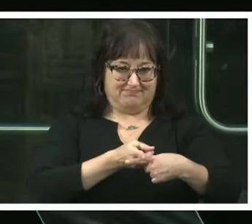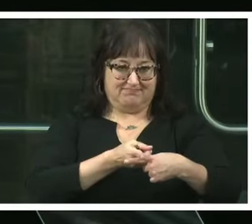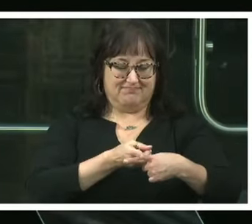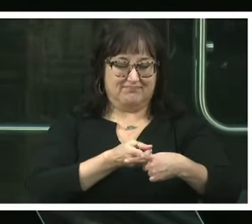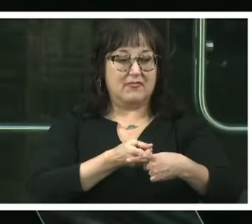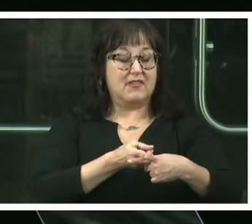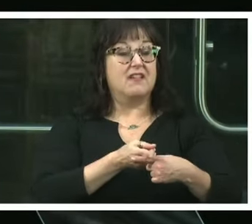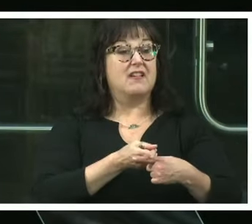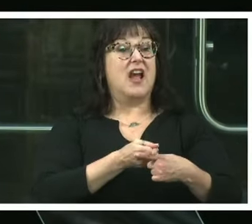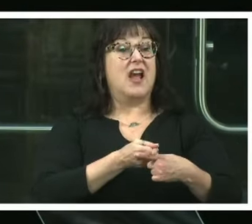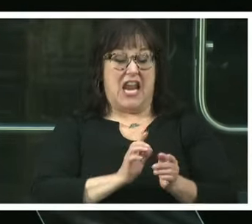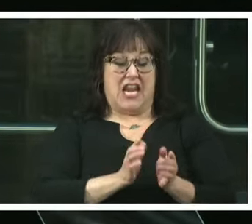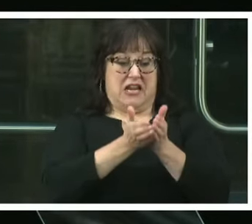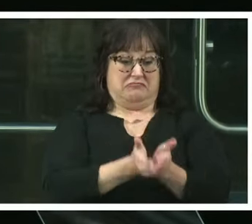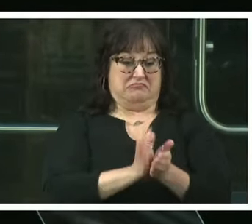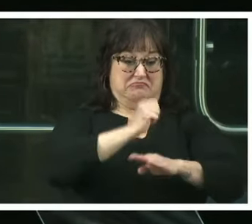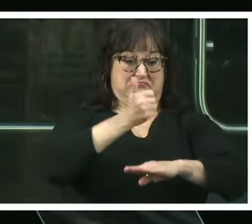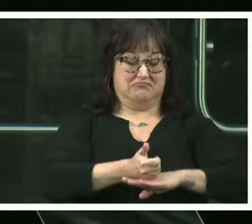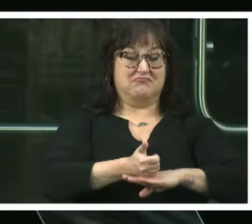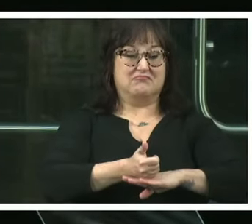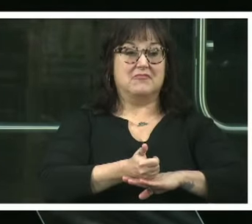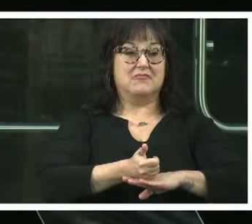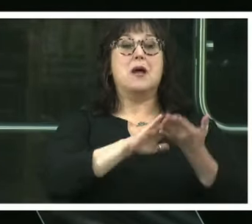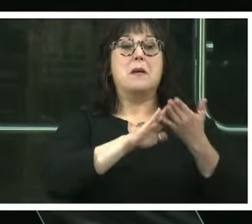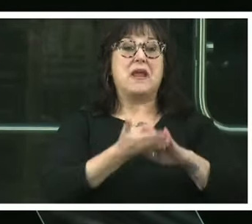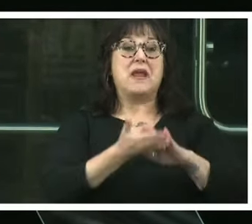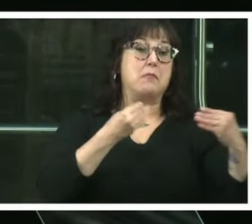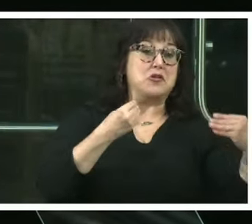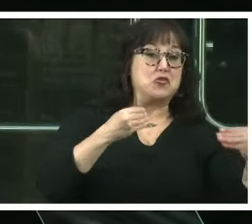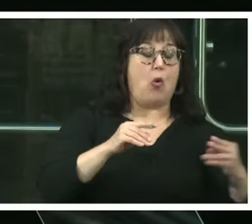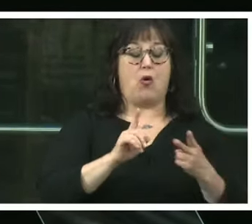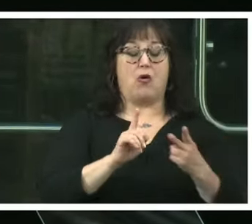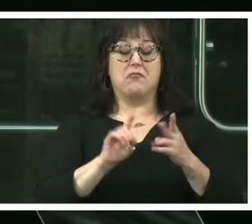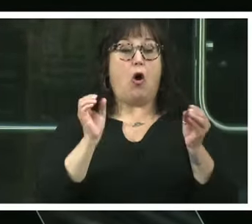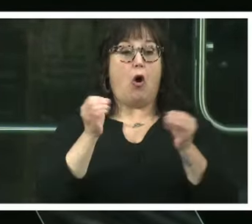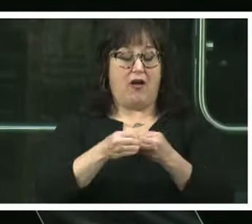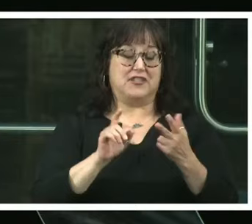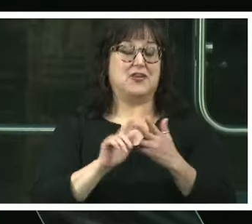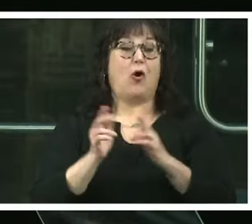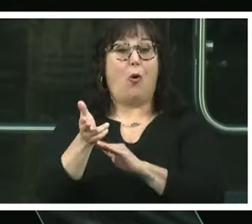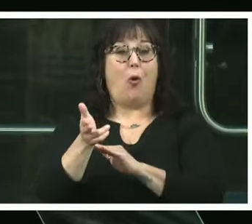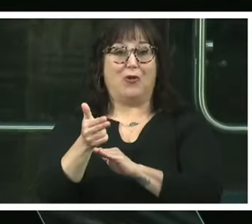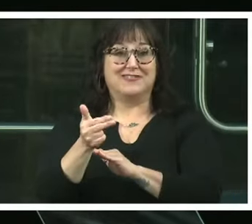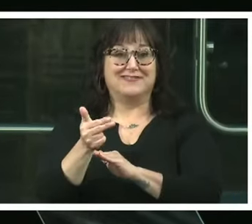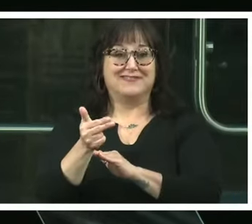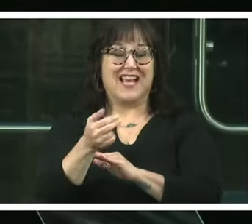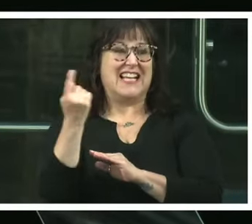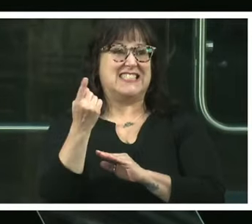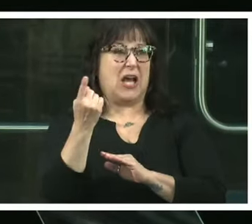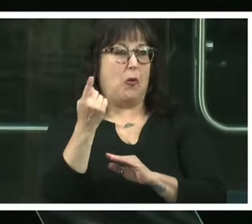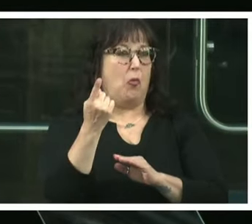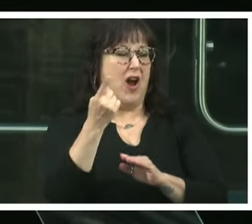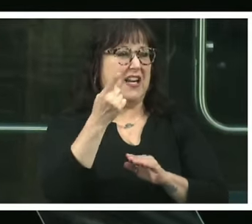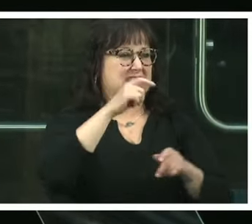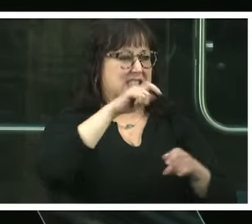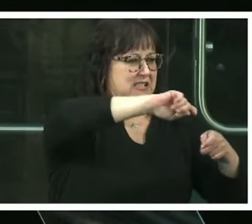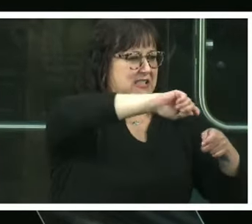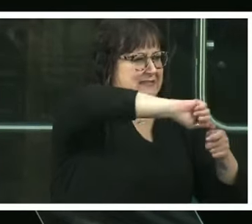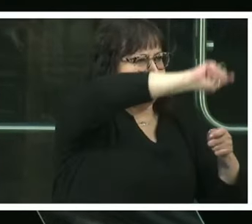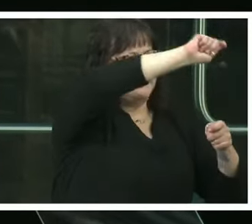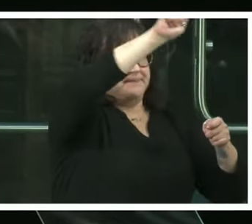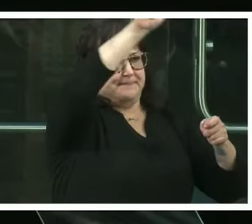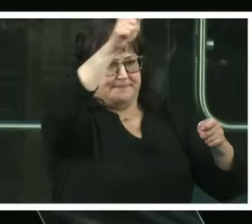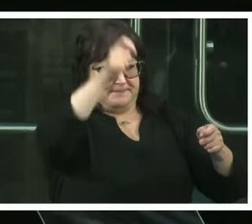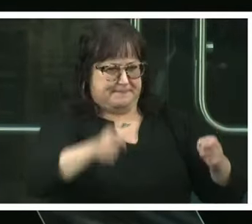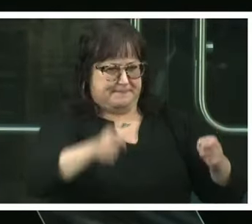a store, offices, and a hotel. Someone cut a door in her side and inscribed,